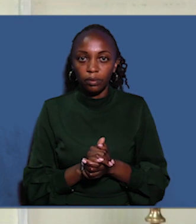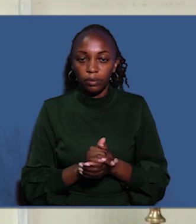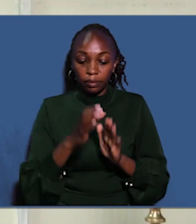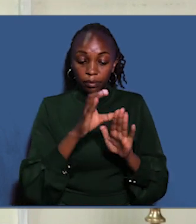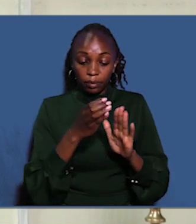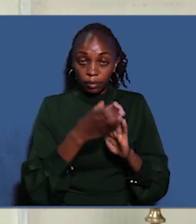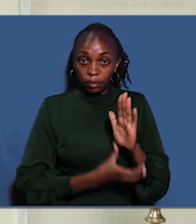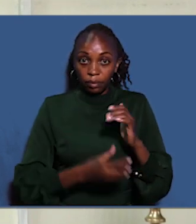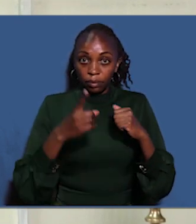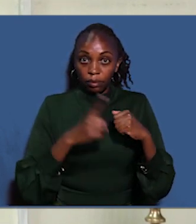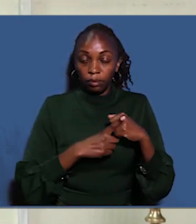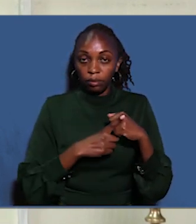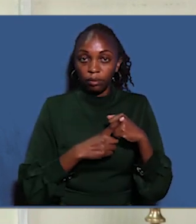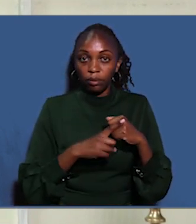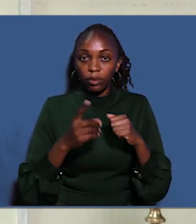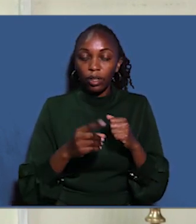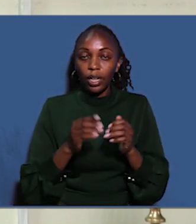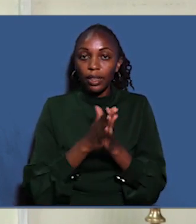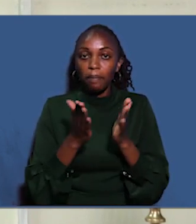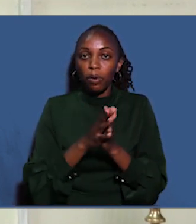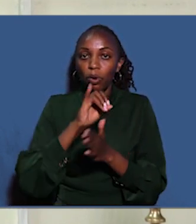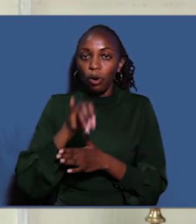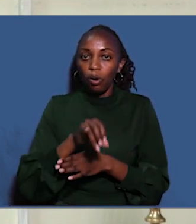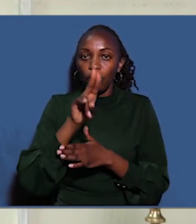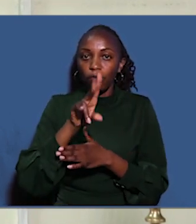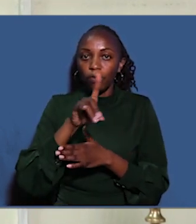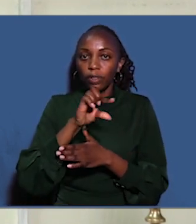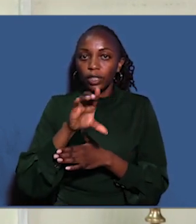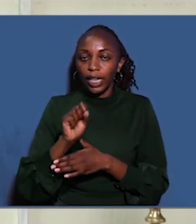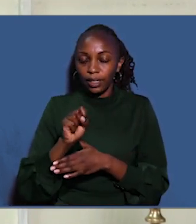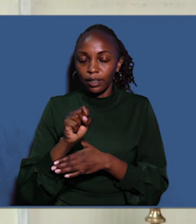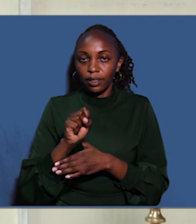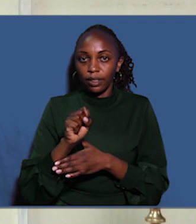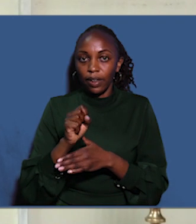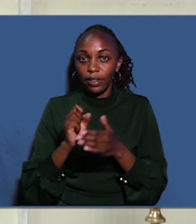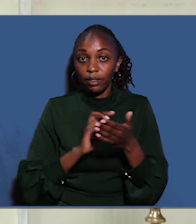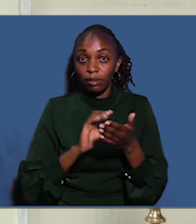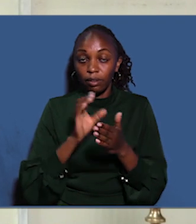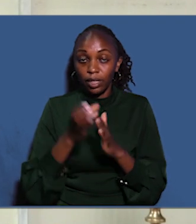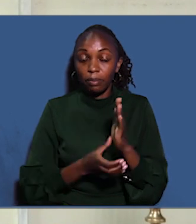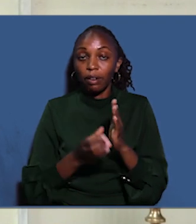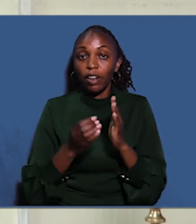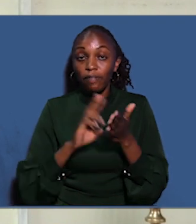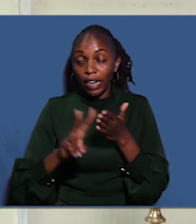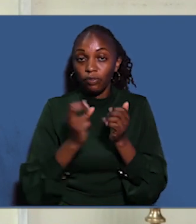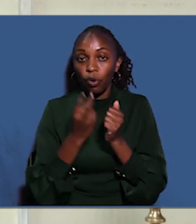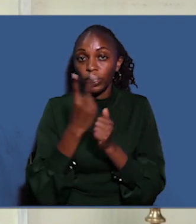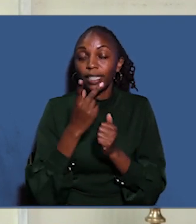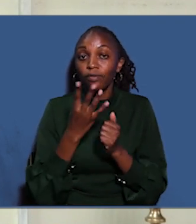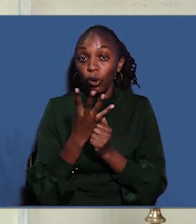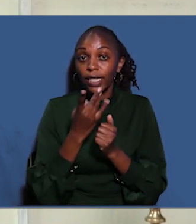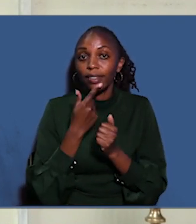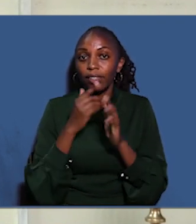Chapter 6 of Judges, verse 14 says, the Lord turned to him and said,